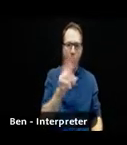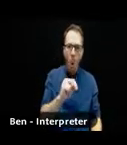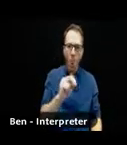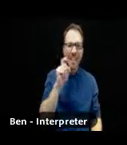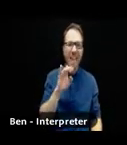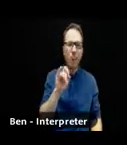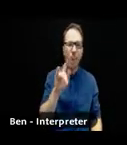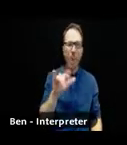understood